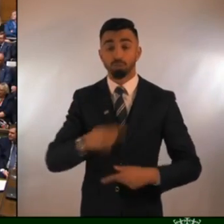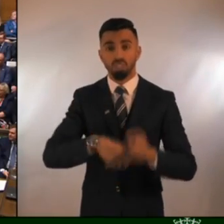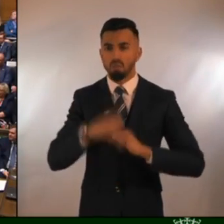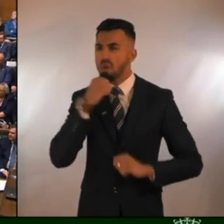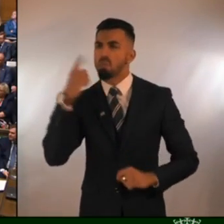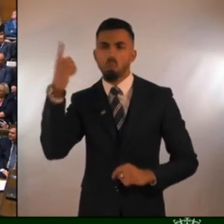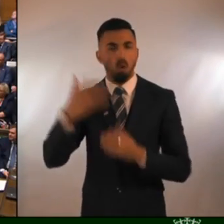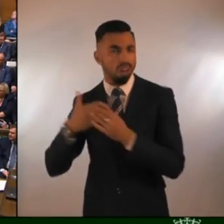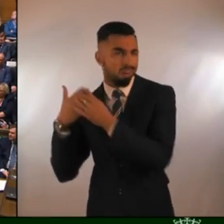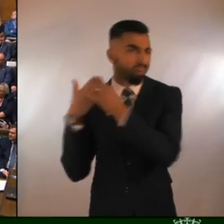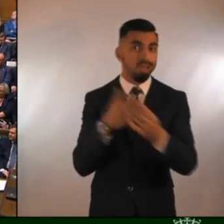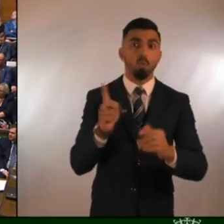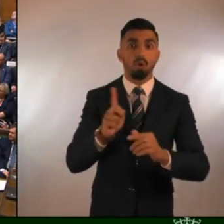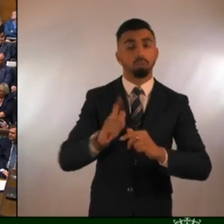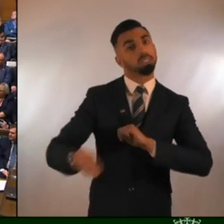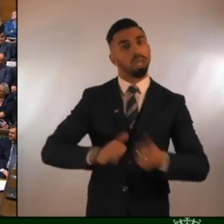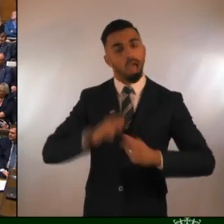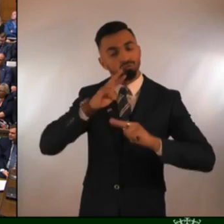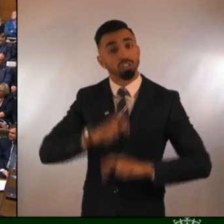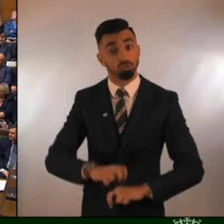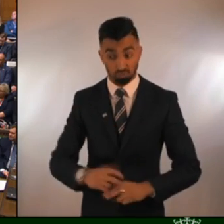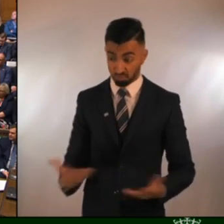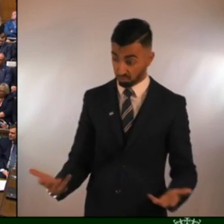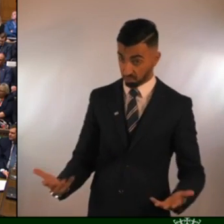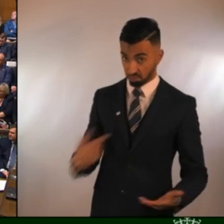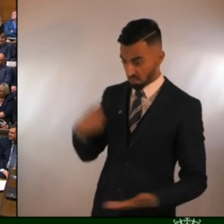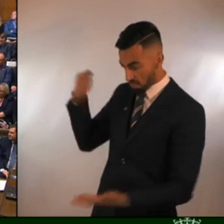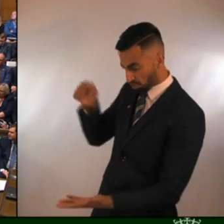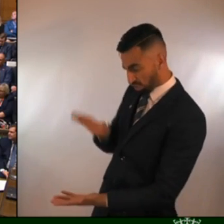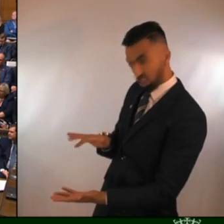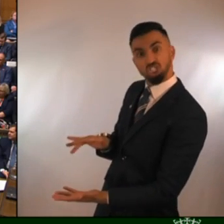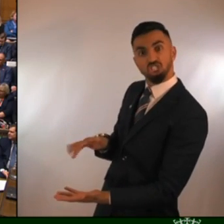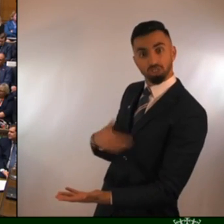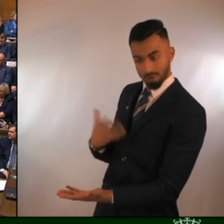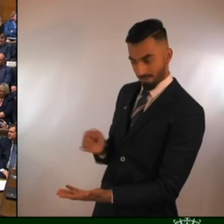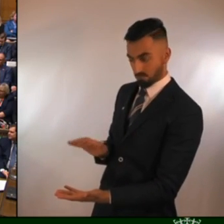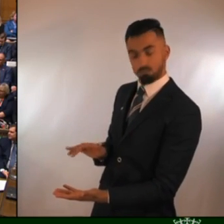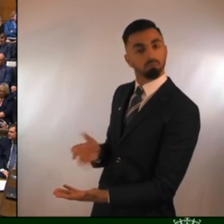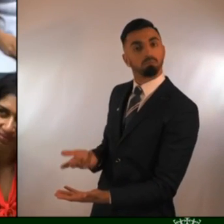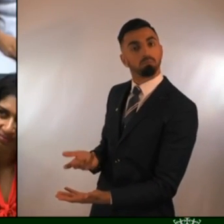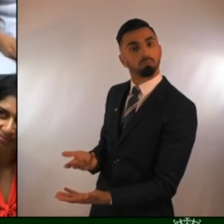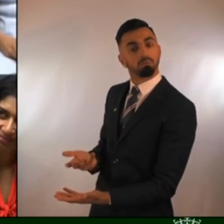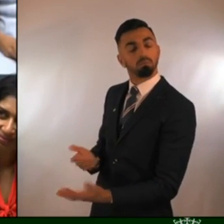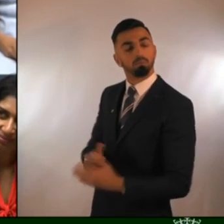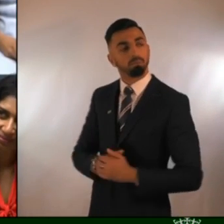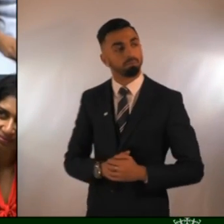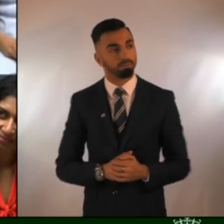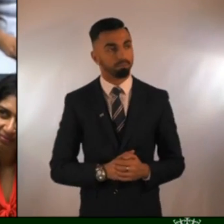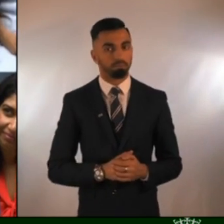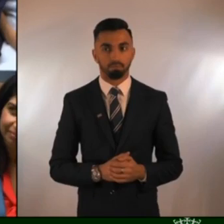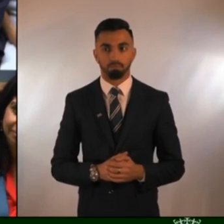Madam Deputy Speaker, there can be no lasting prosperity for our people if we do not protect our